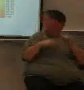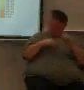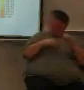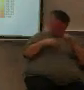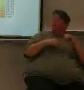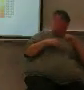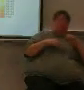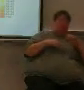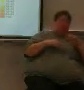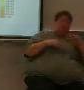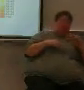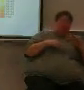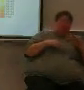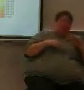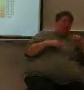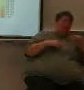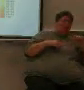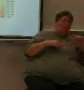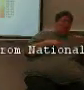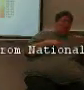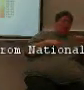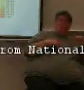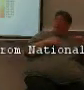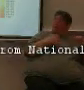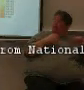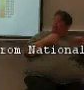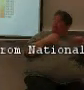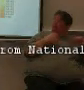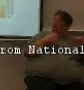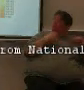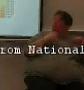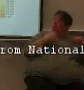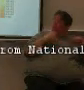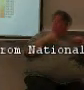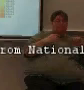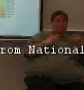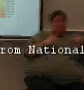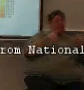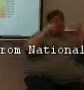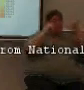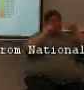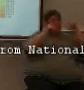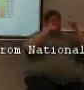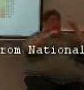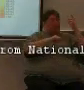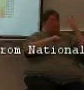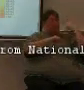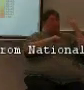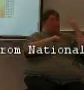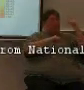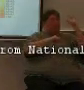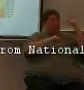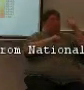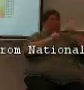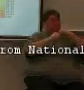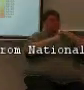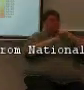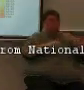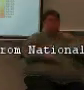is one that's taken over the last, at least over the last 20 years, taken samples